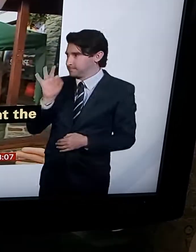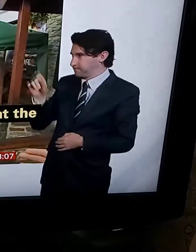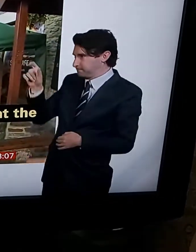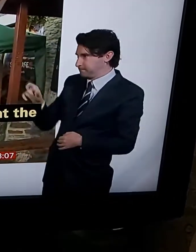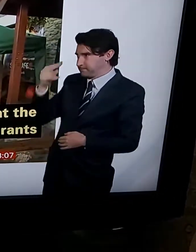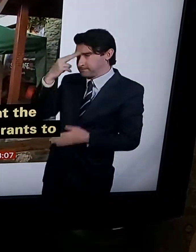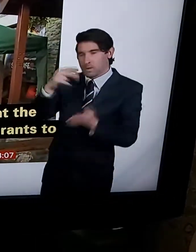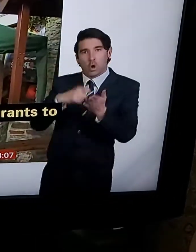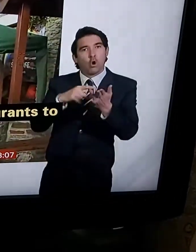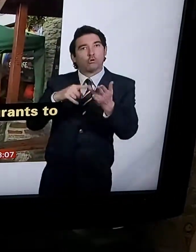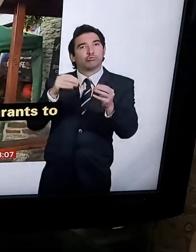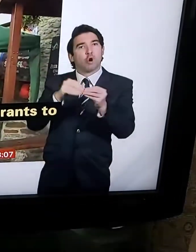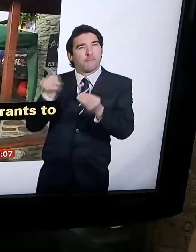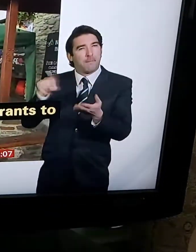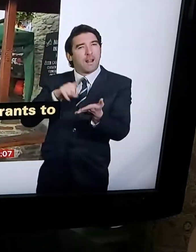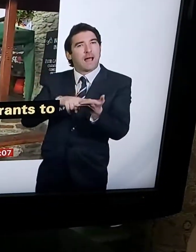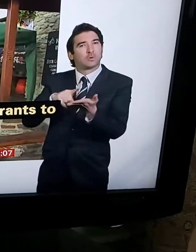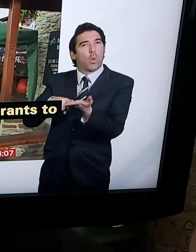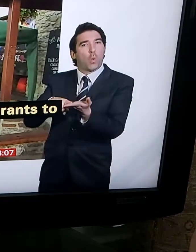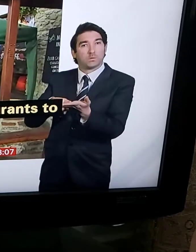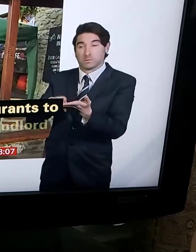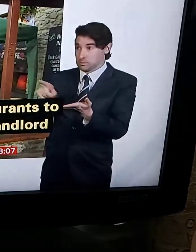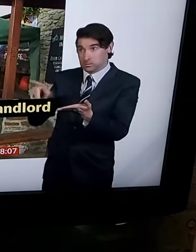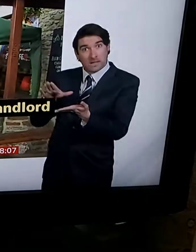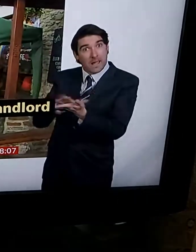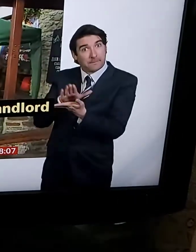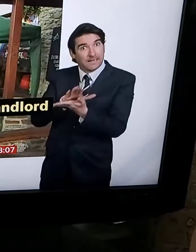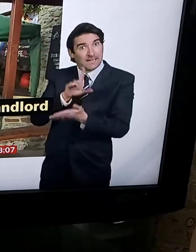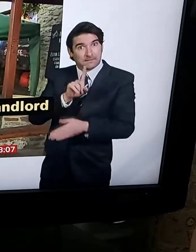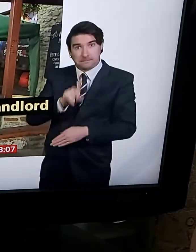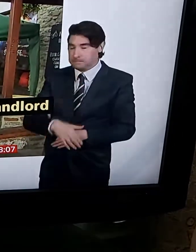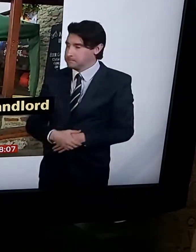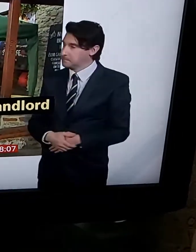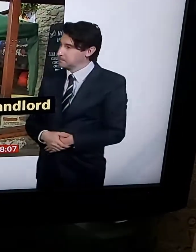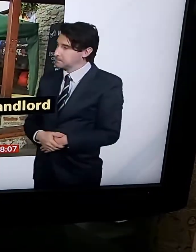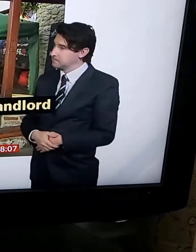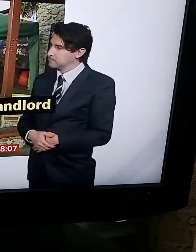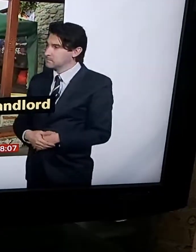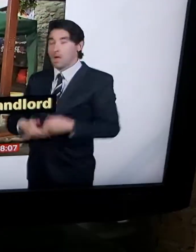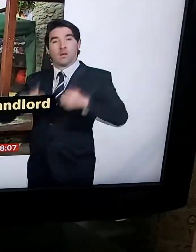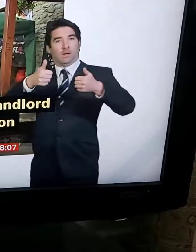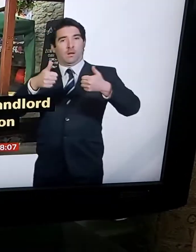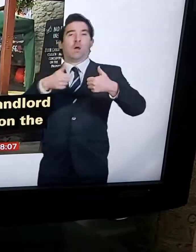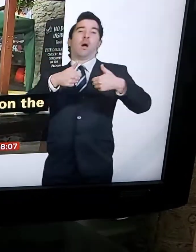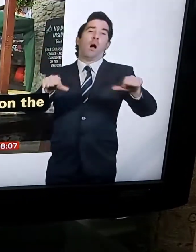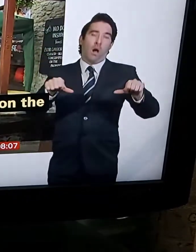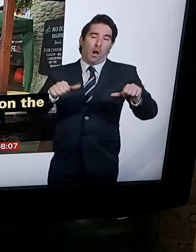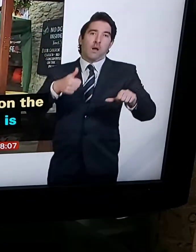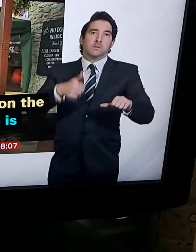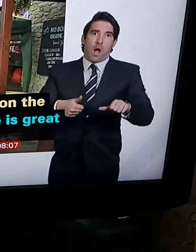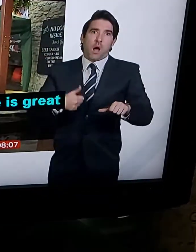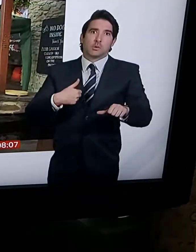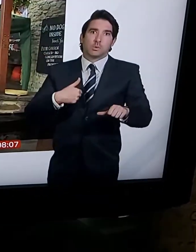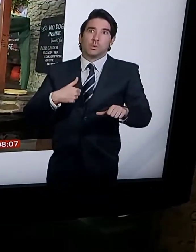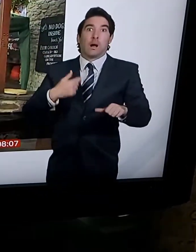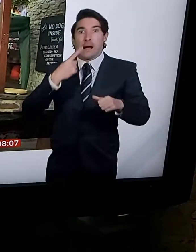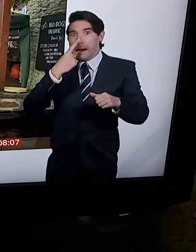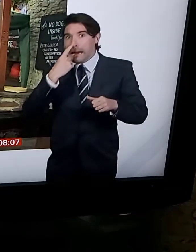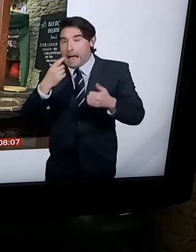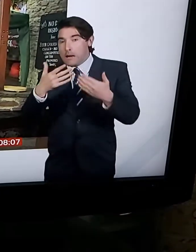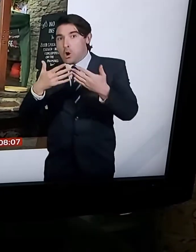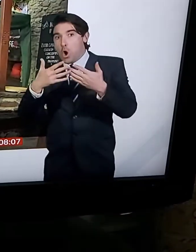thoughts on this announcement today? It's great, you know, those are a of rent, and things are aggressive, and we are looking at a very different type